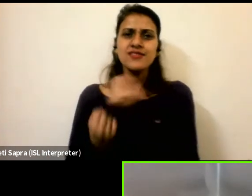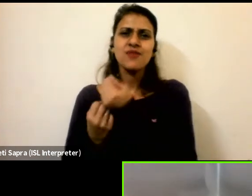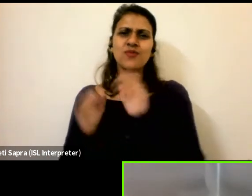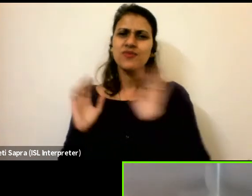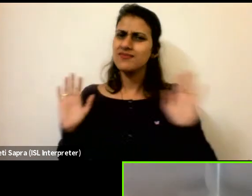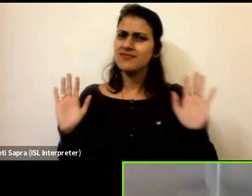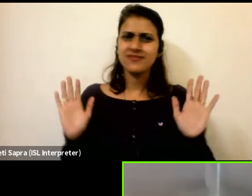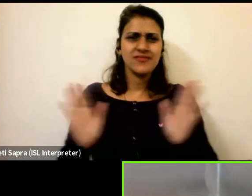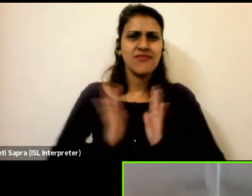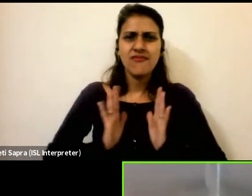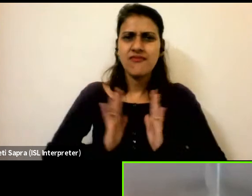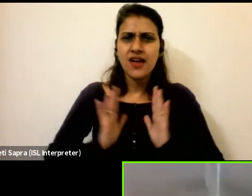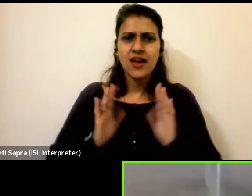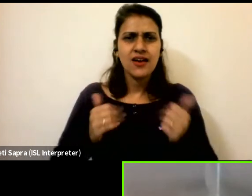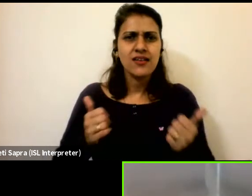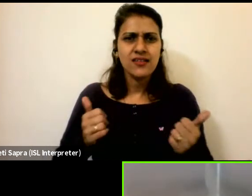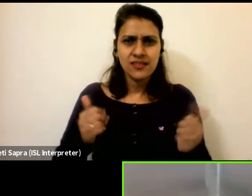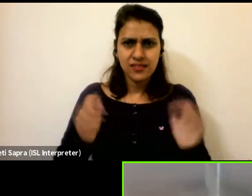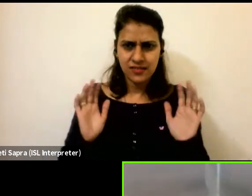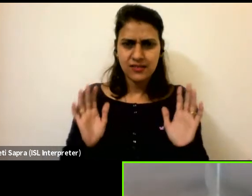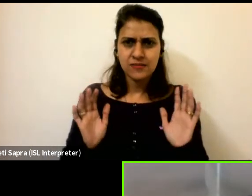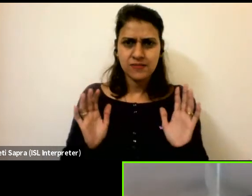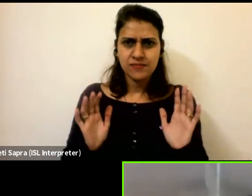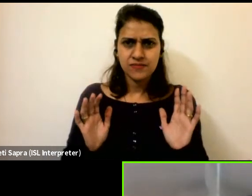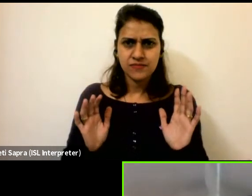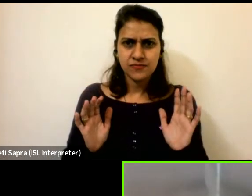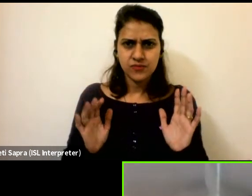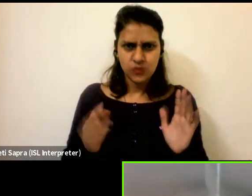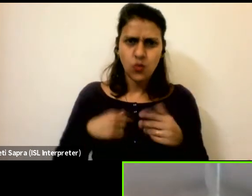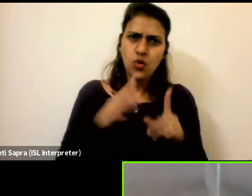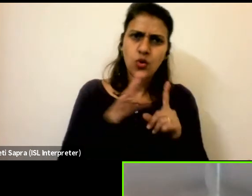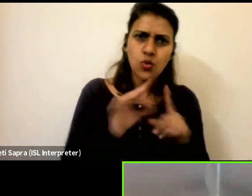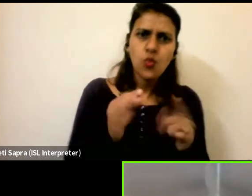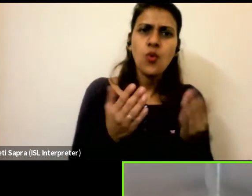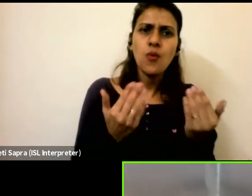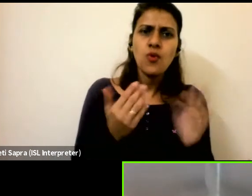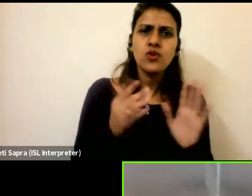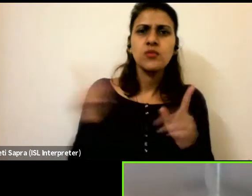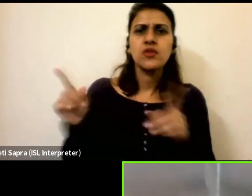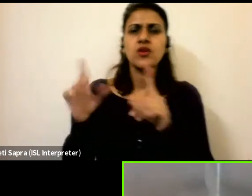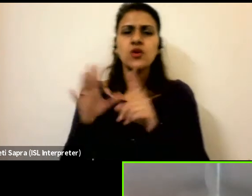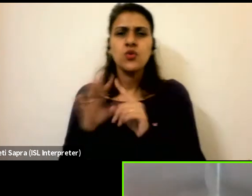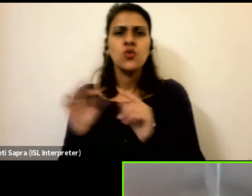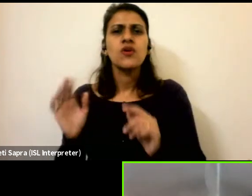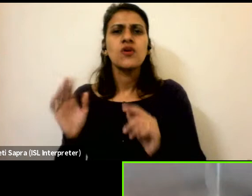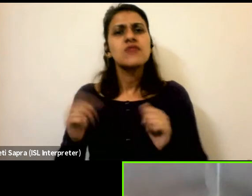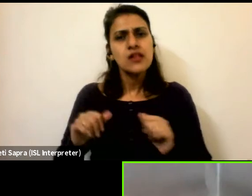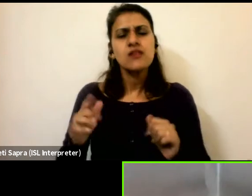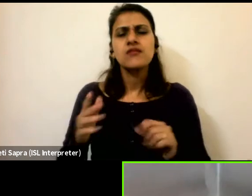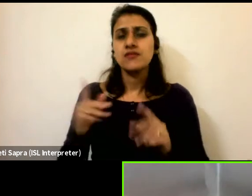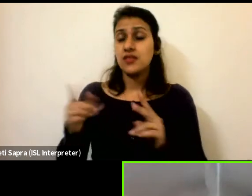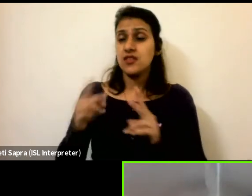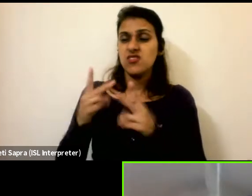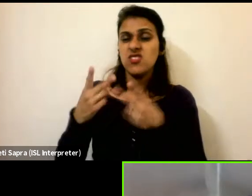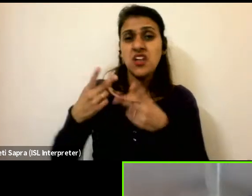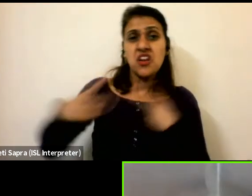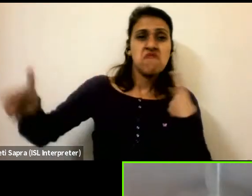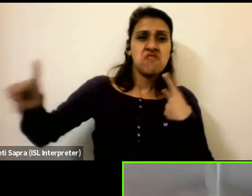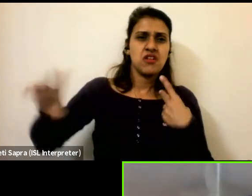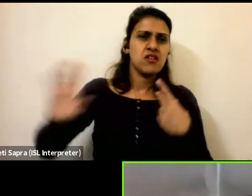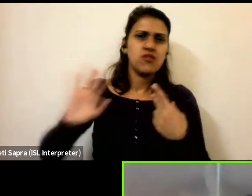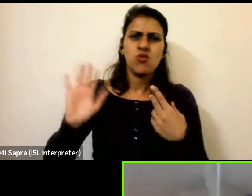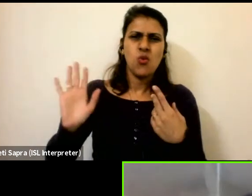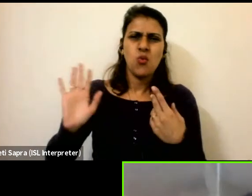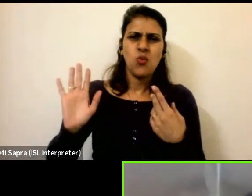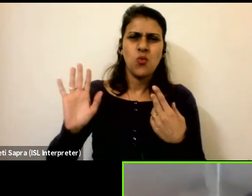right, because, we are there in order to do that. They should not be treated as something different. And